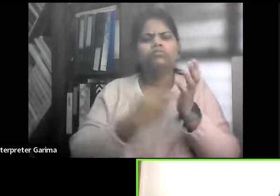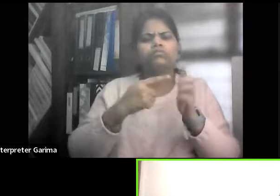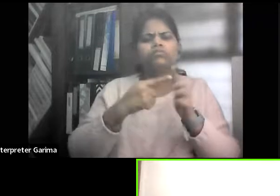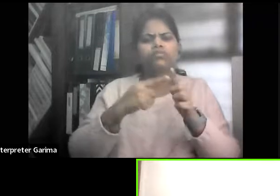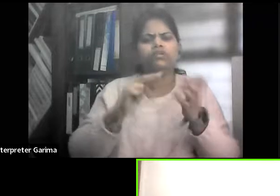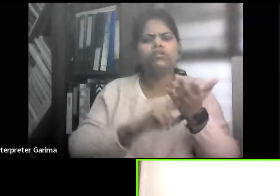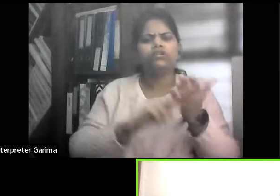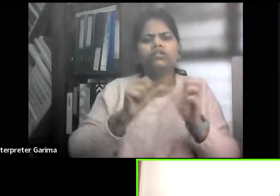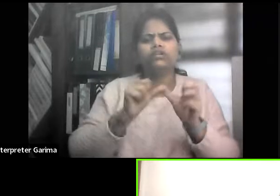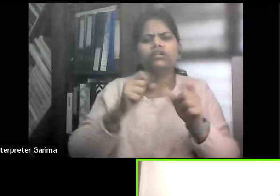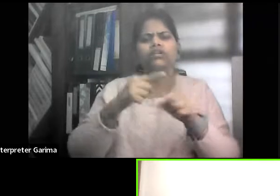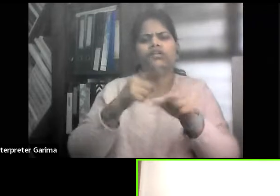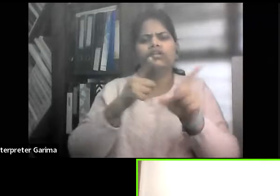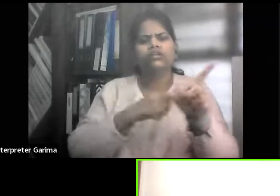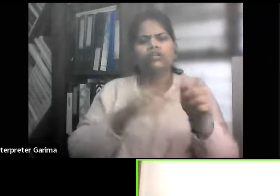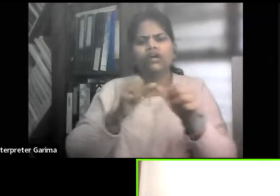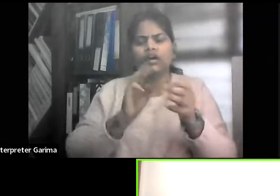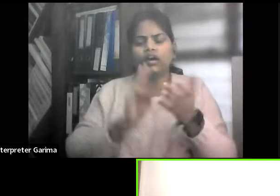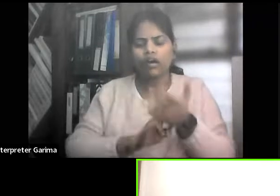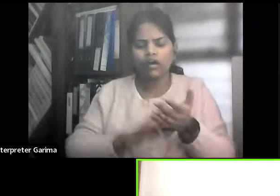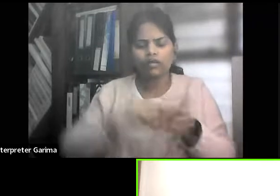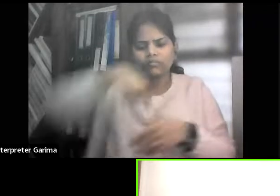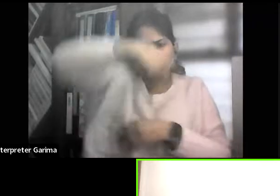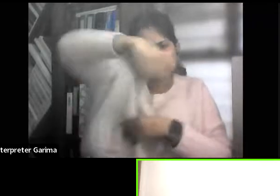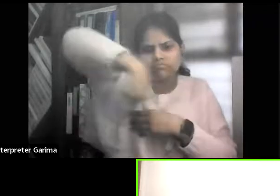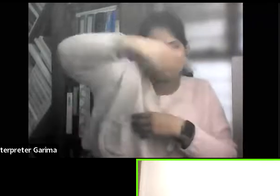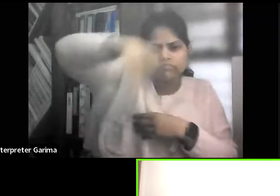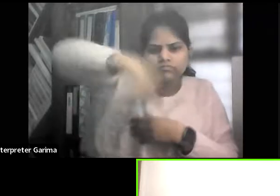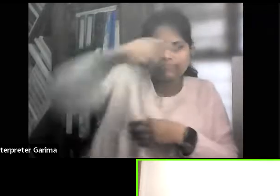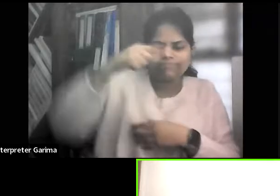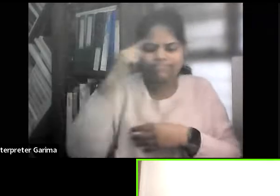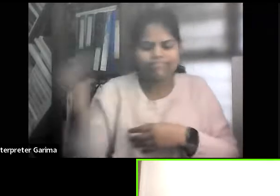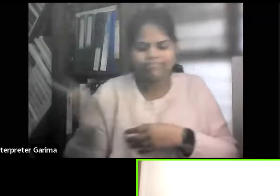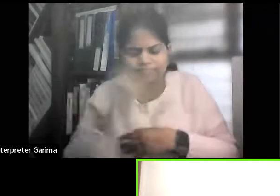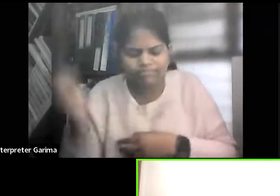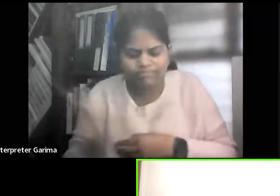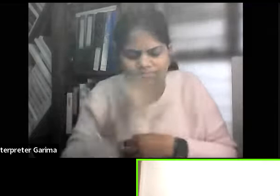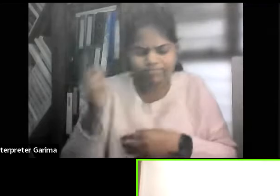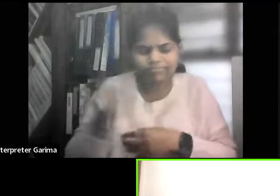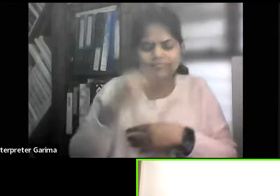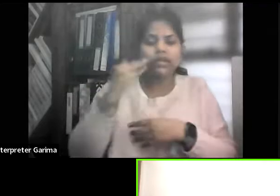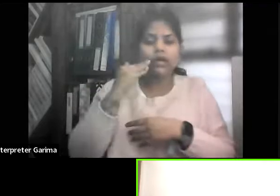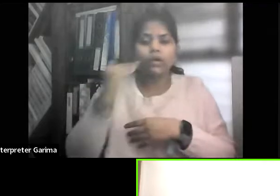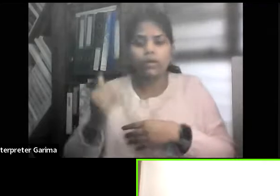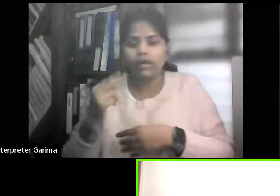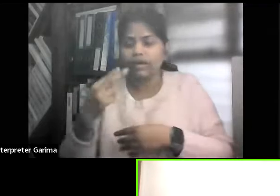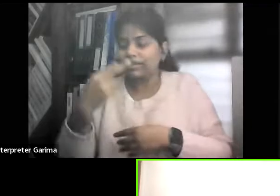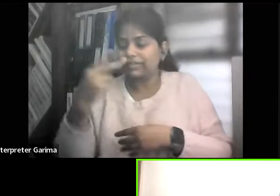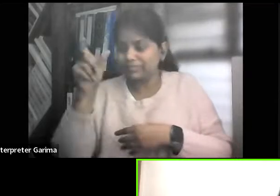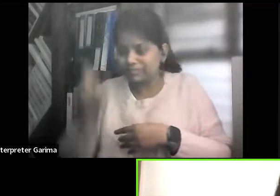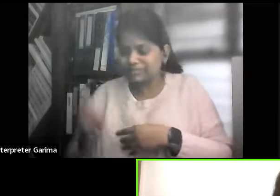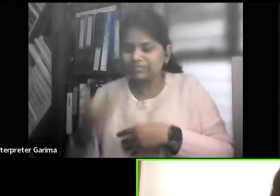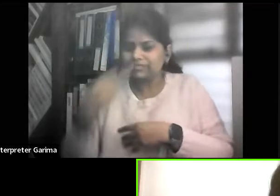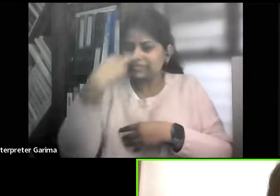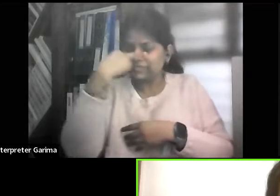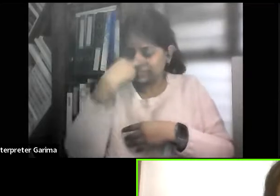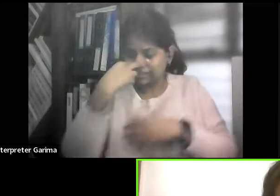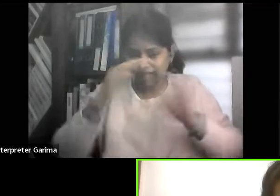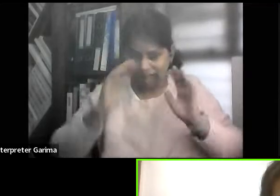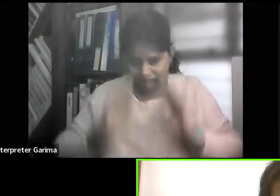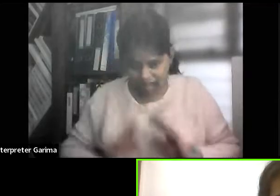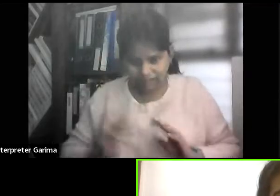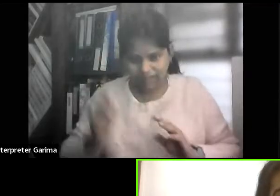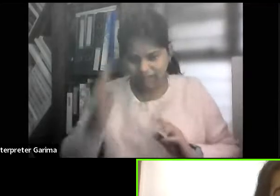of Kathak is chakkars, which clearly became a hindrance for his students with visual disability. However, not letting their disability become